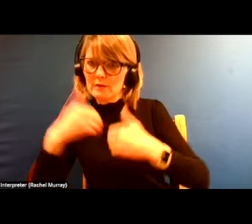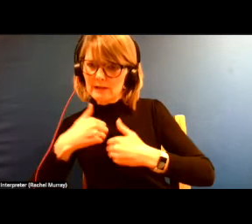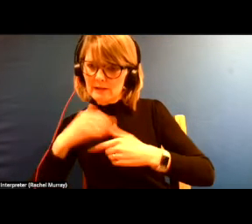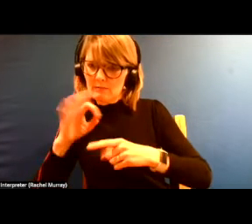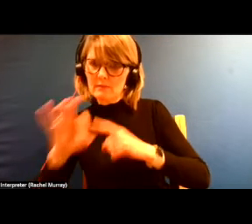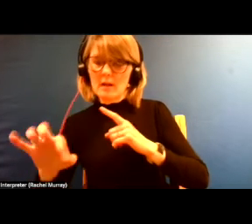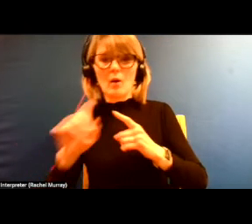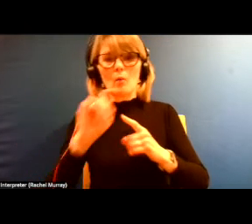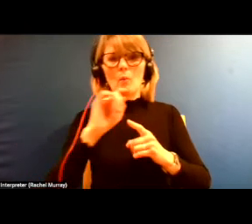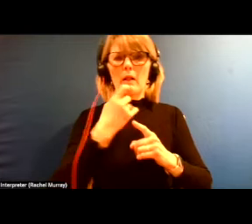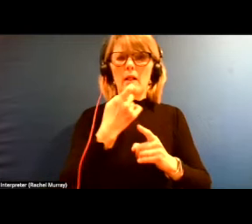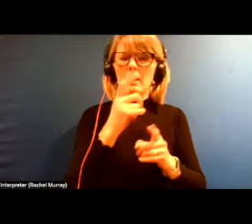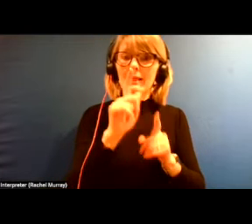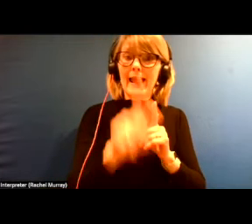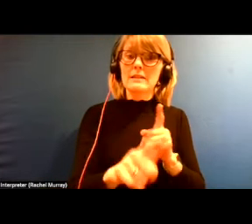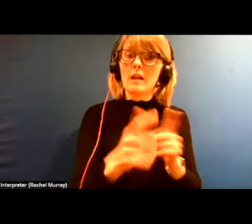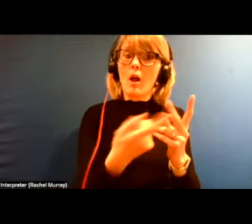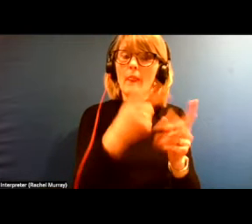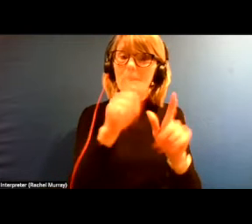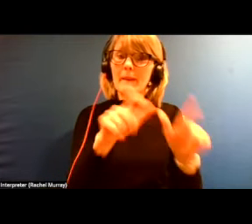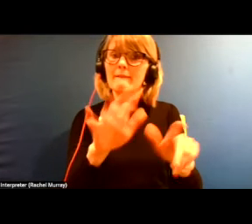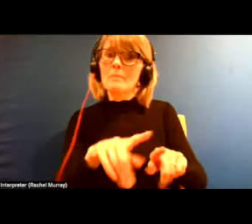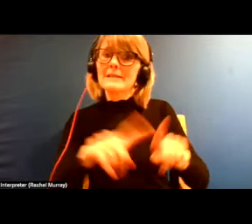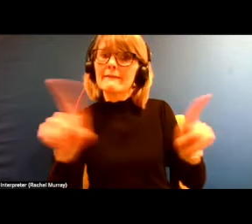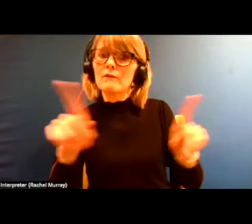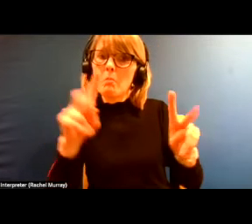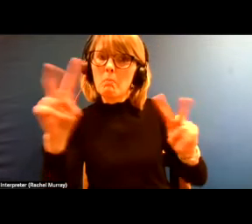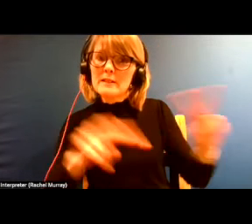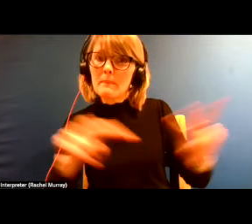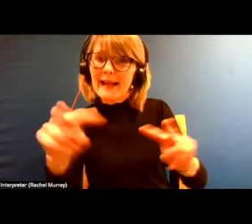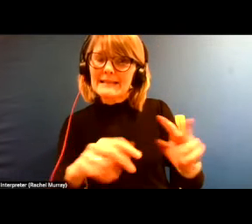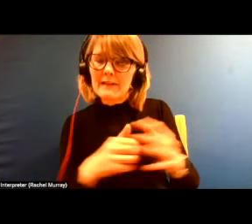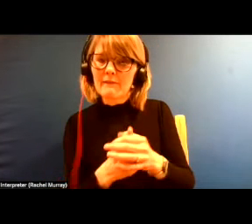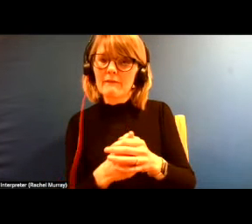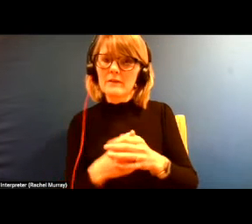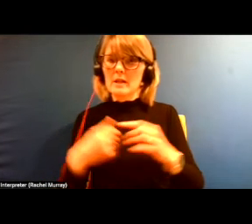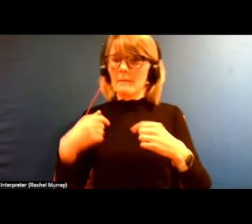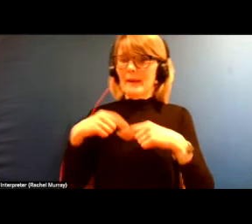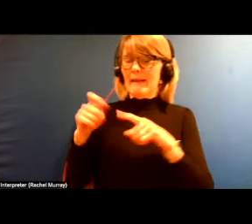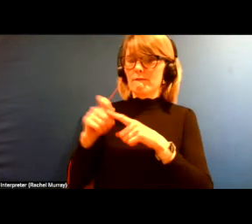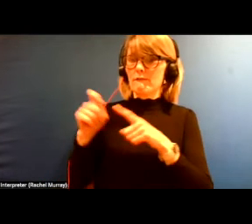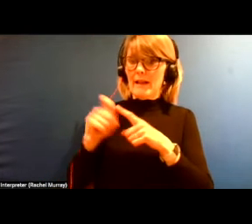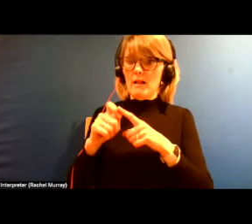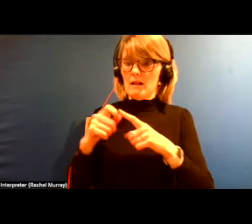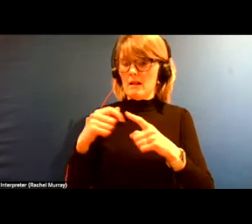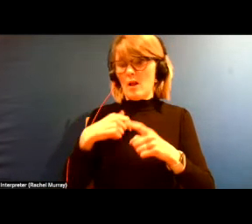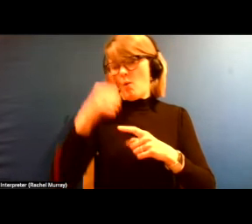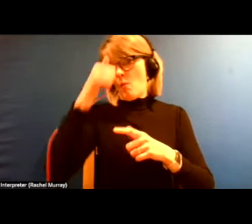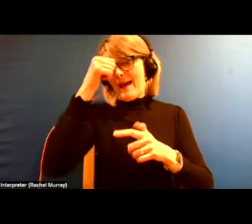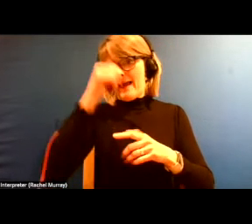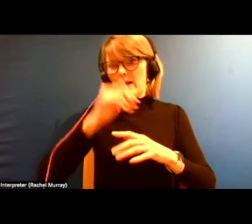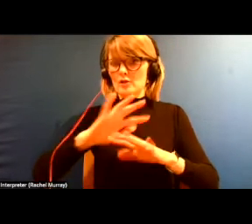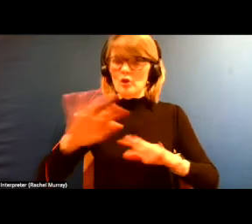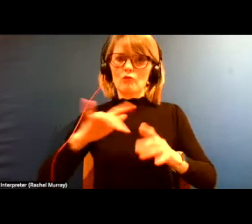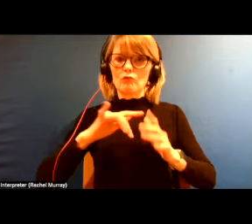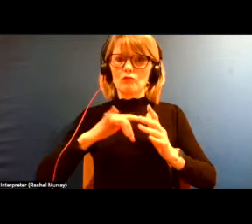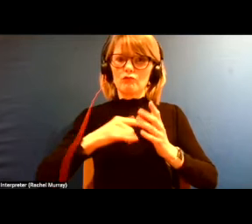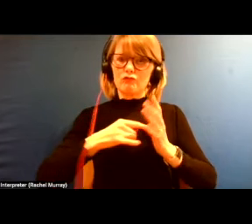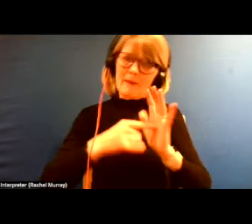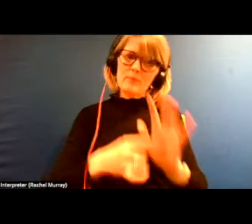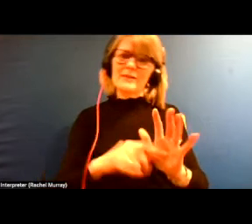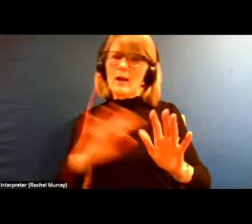speak from different perspectives. We, Phil and I, are aware that we do not represent all forms of neurodiversity and